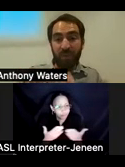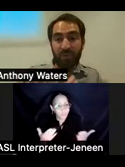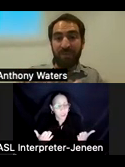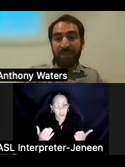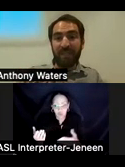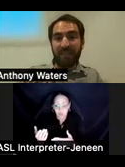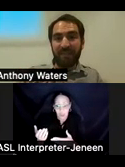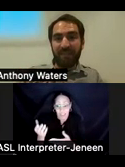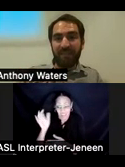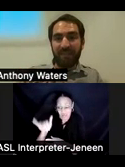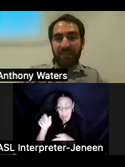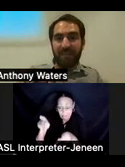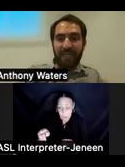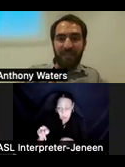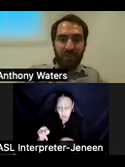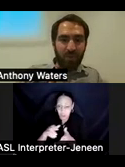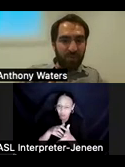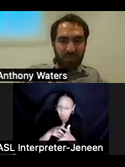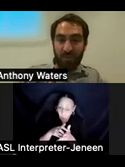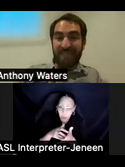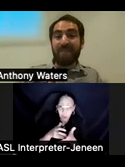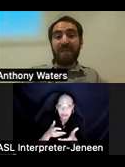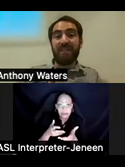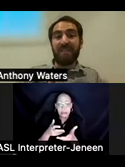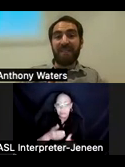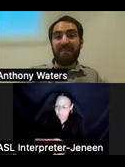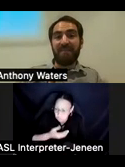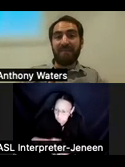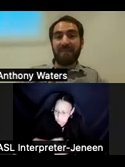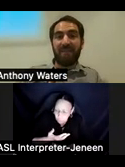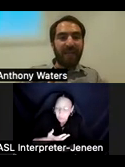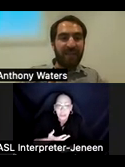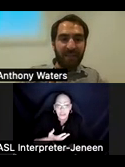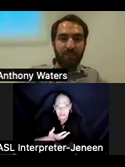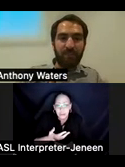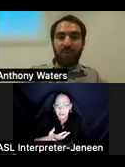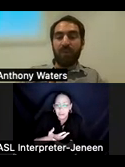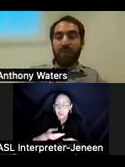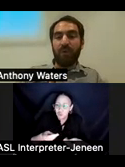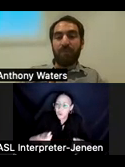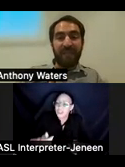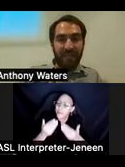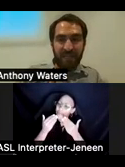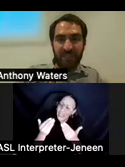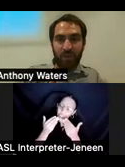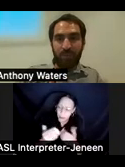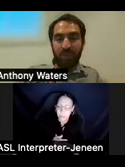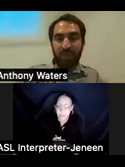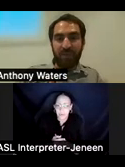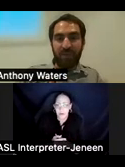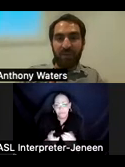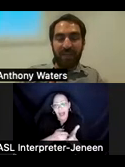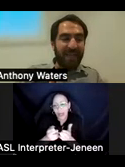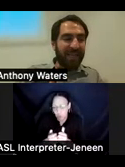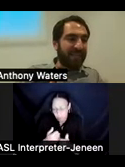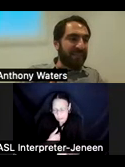someone's vulnerability. And so treat that preciously. Thank them for being honest and open with